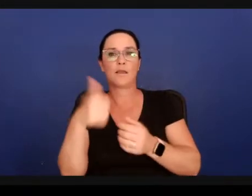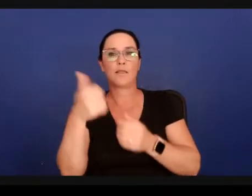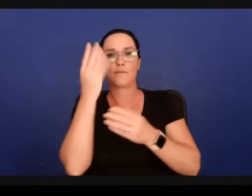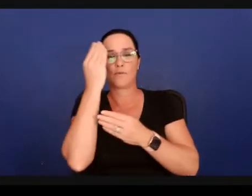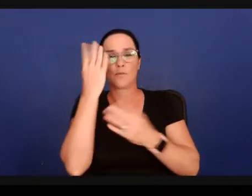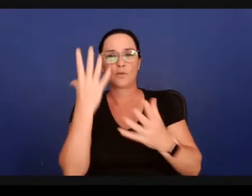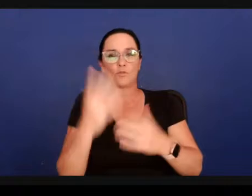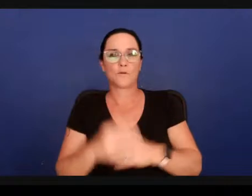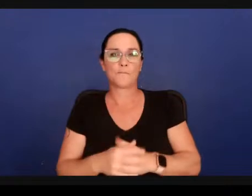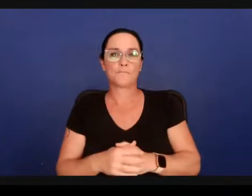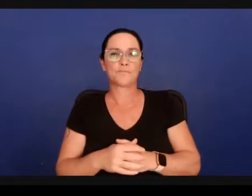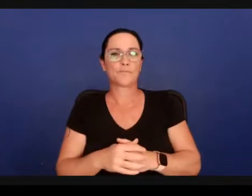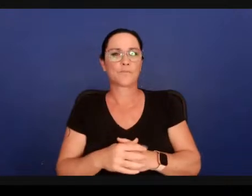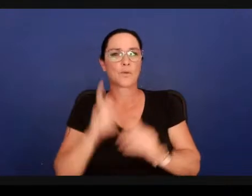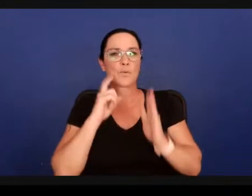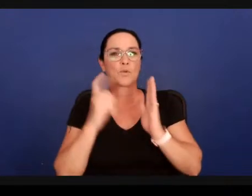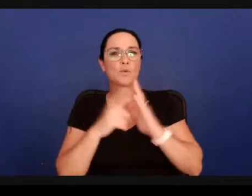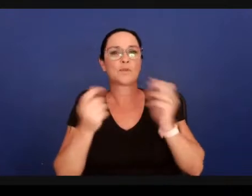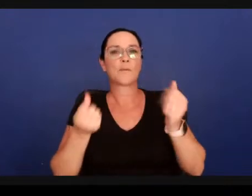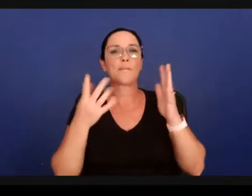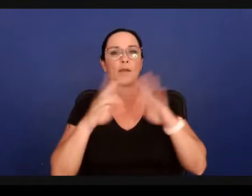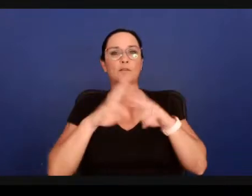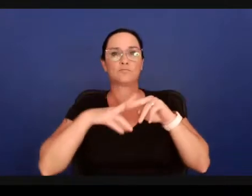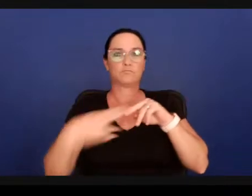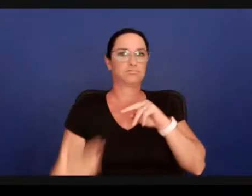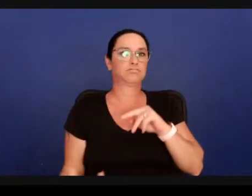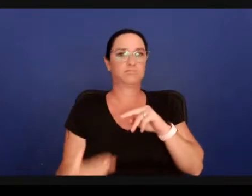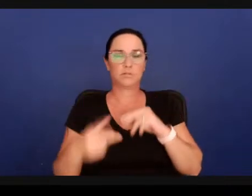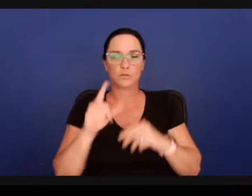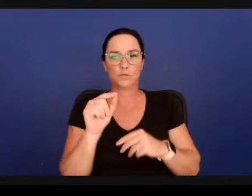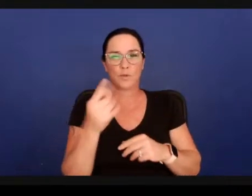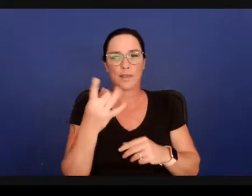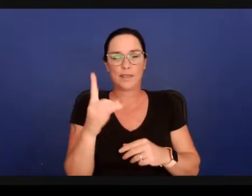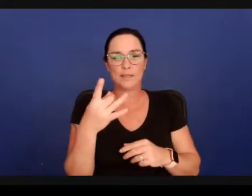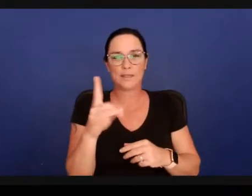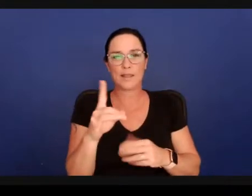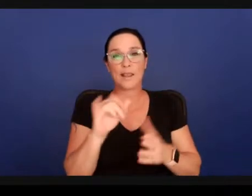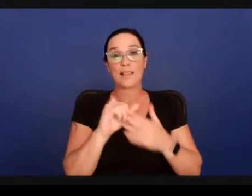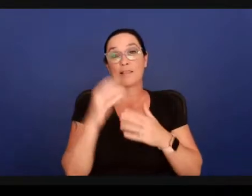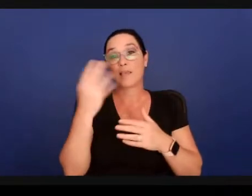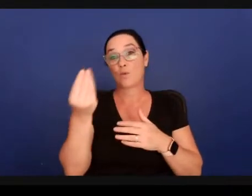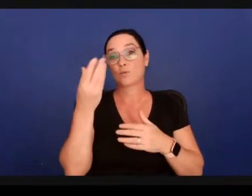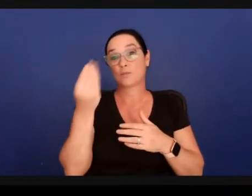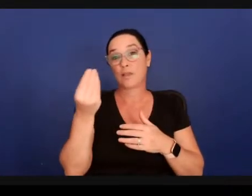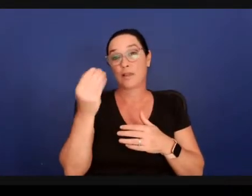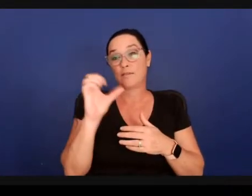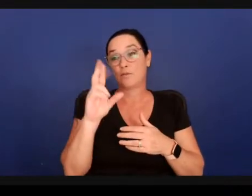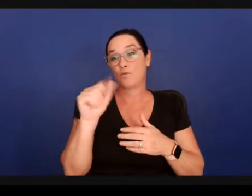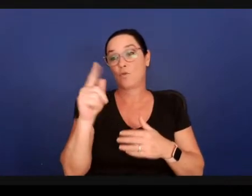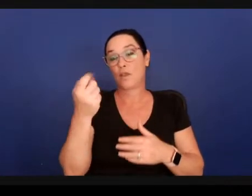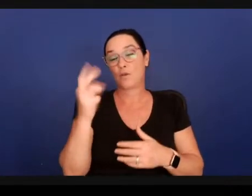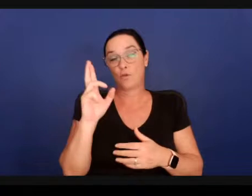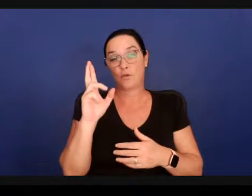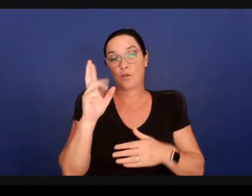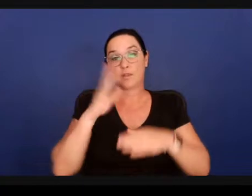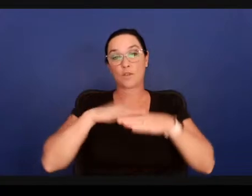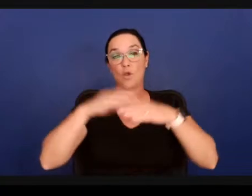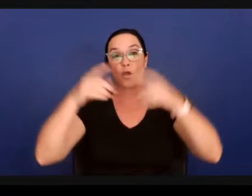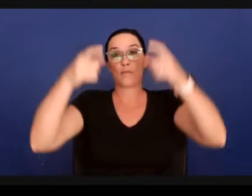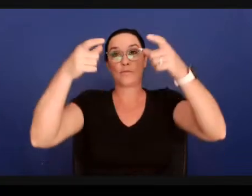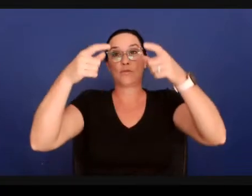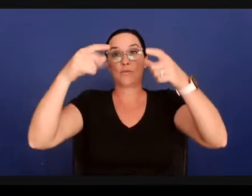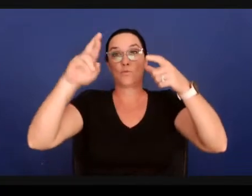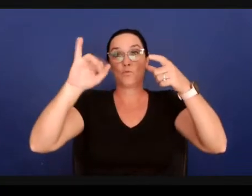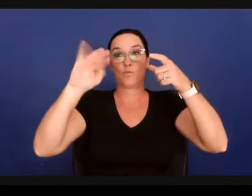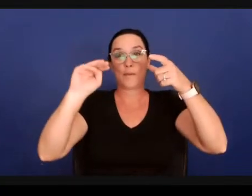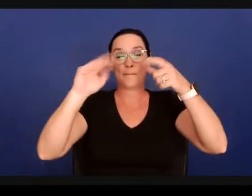this station dropped in 2018. This is also outside the caldera, right? Outside the crater on the rim on the south